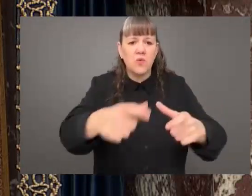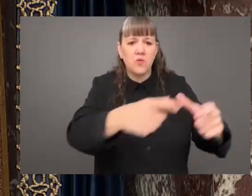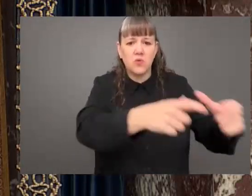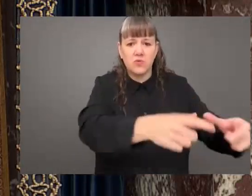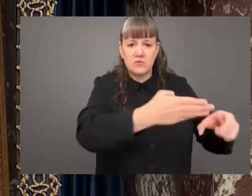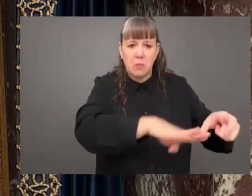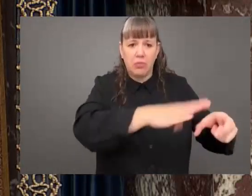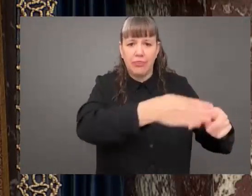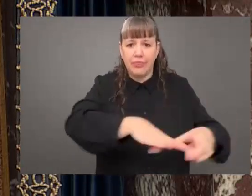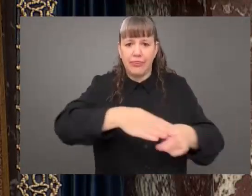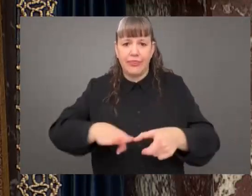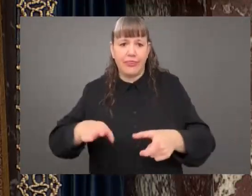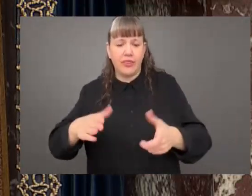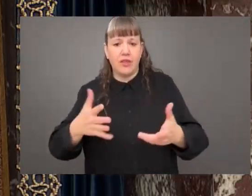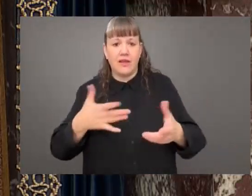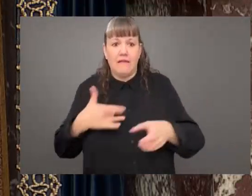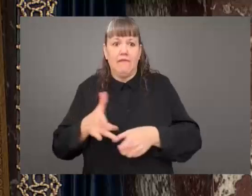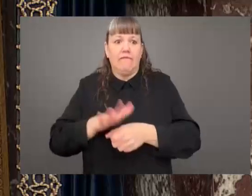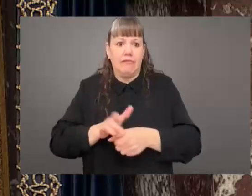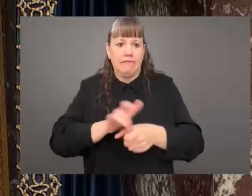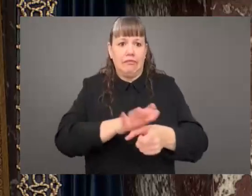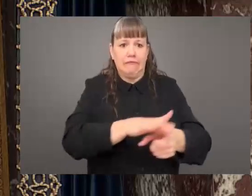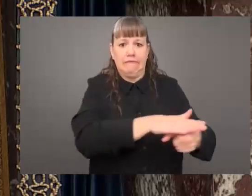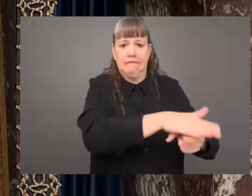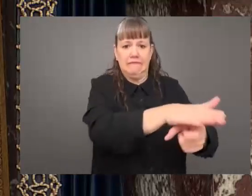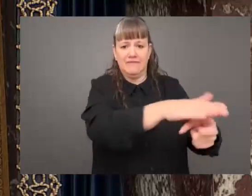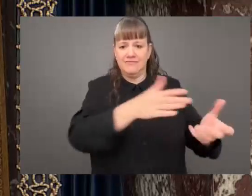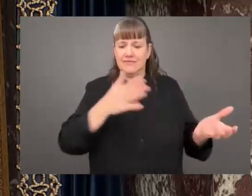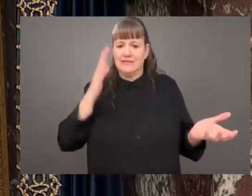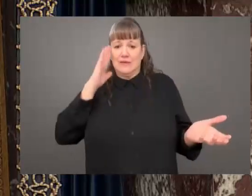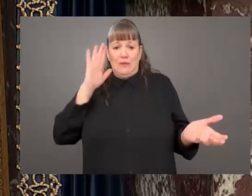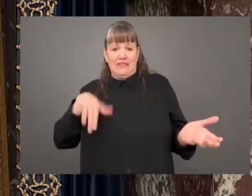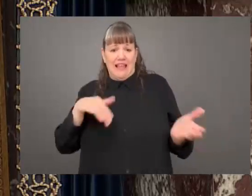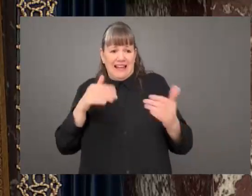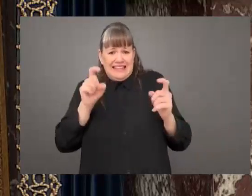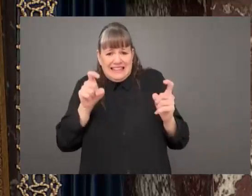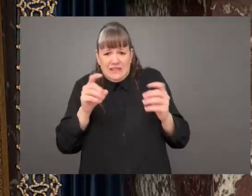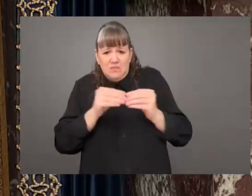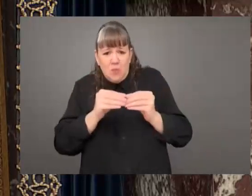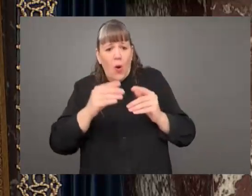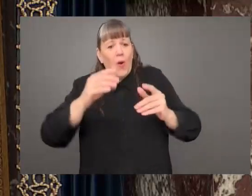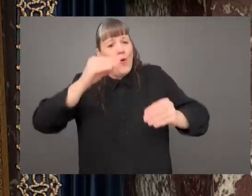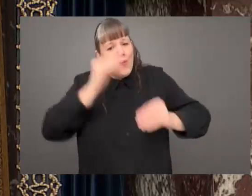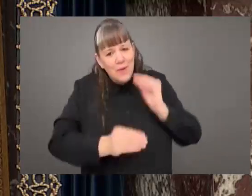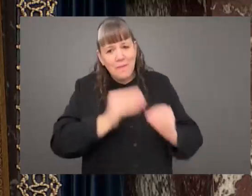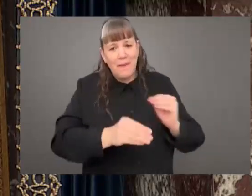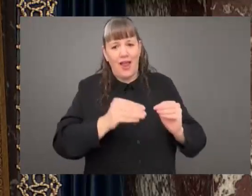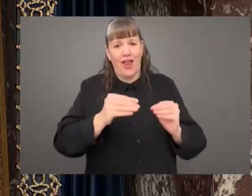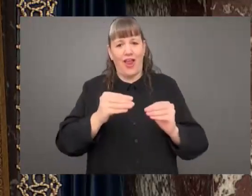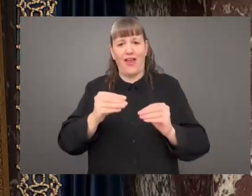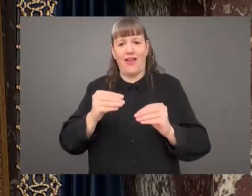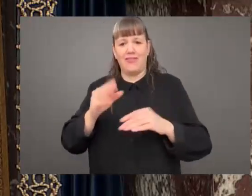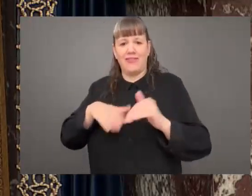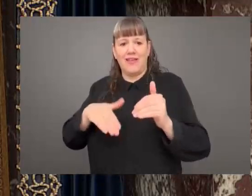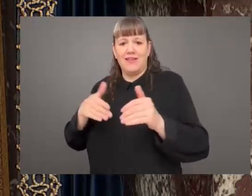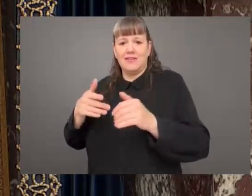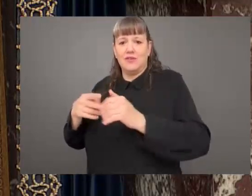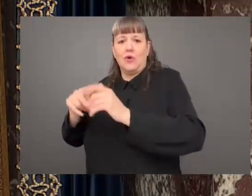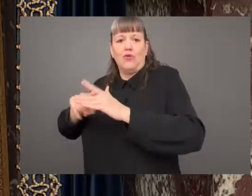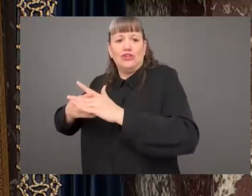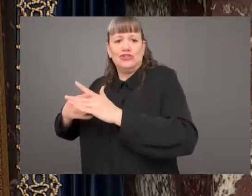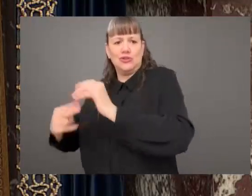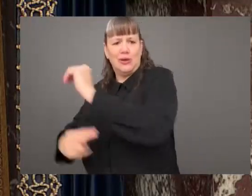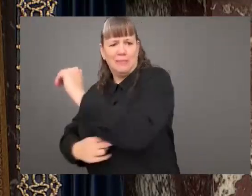Mr. Speaker, can the minister finally give a deadline for the constituents of Peace Region of when the construction of a new